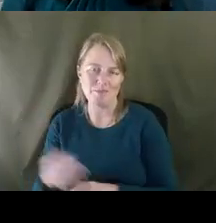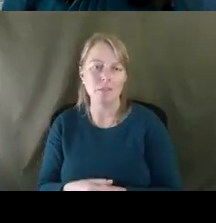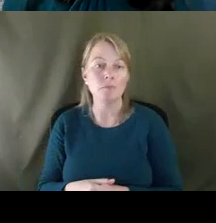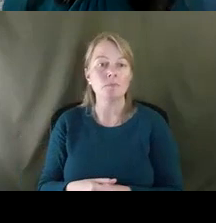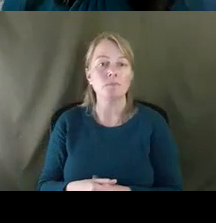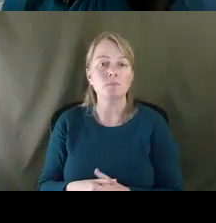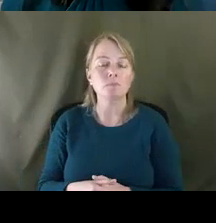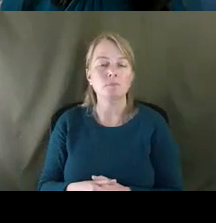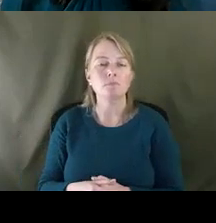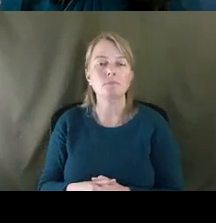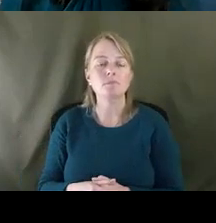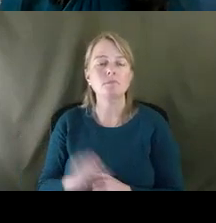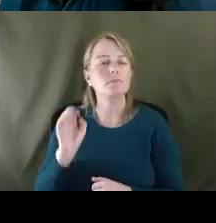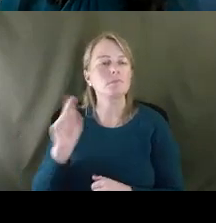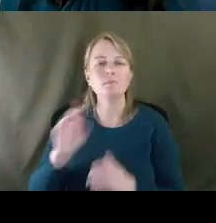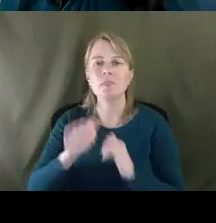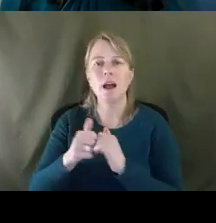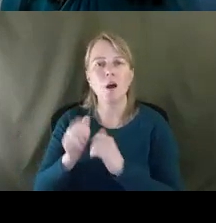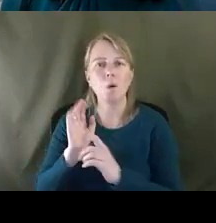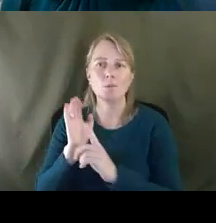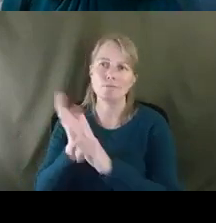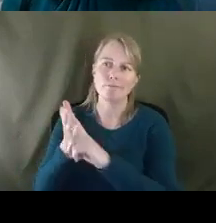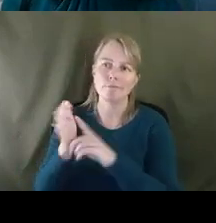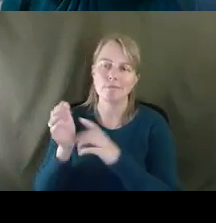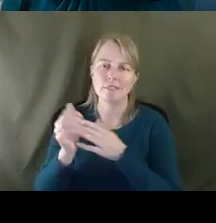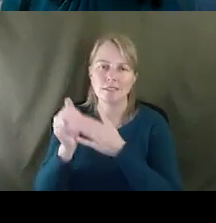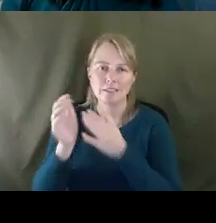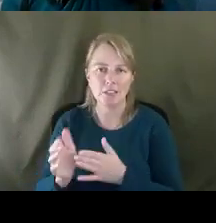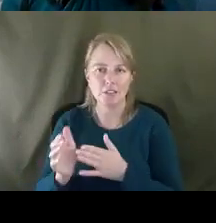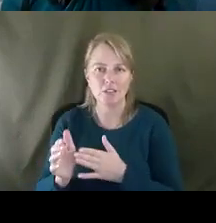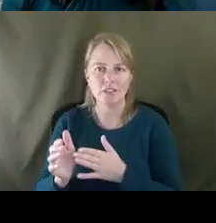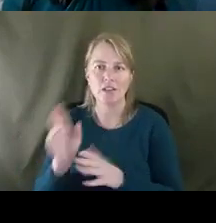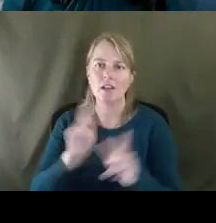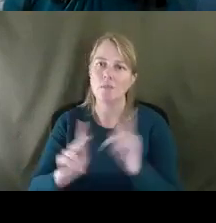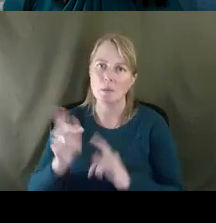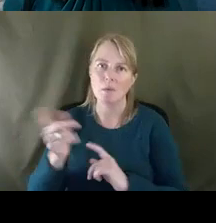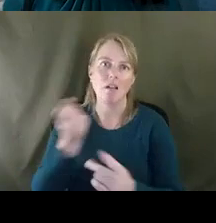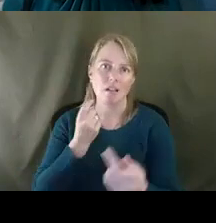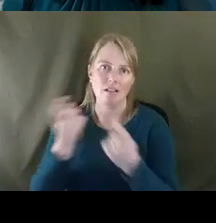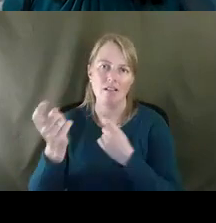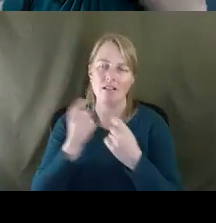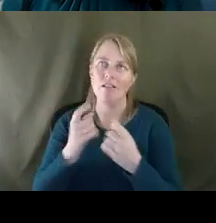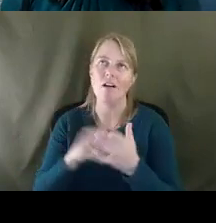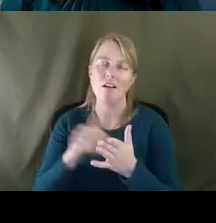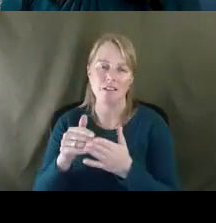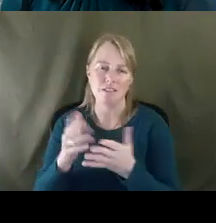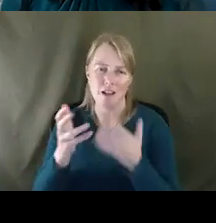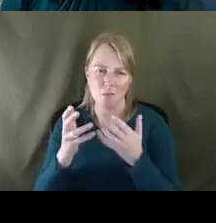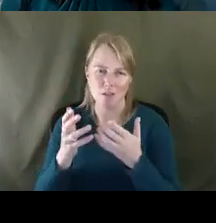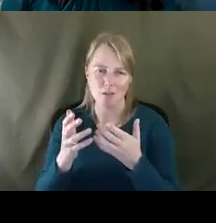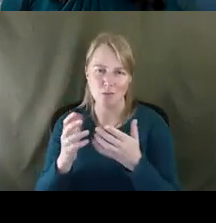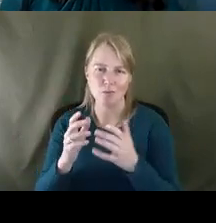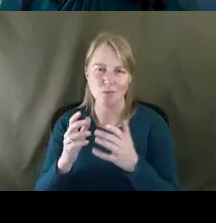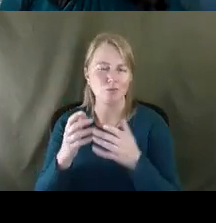Okay, so how do we get our leaders on board? I have received this question so many times, so I want to just call it out right from the